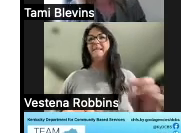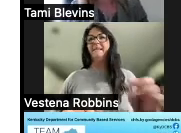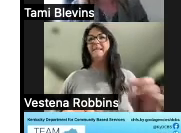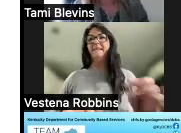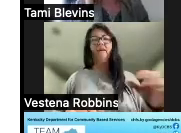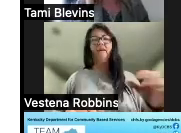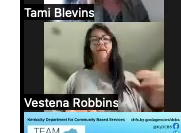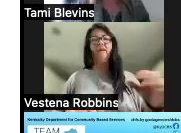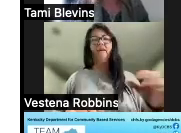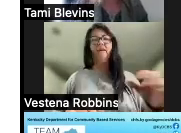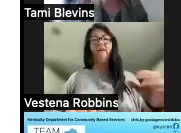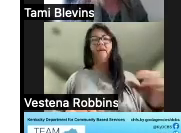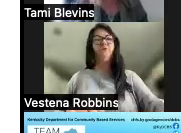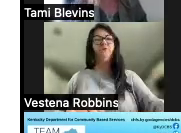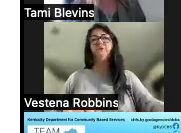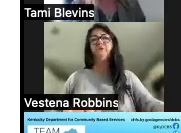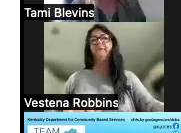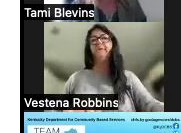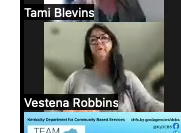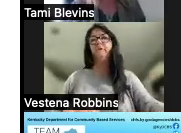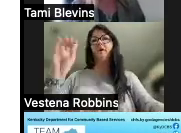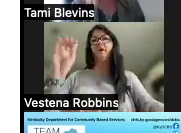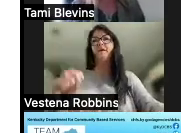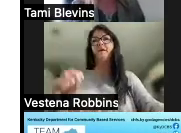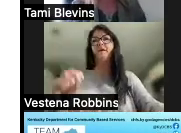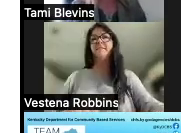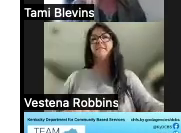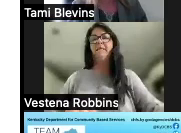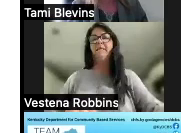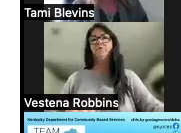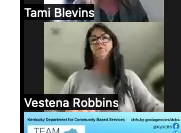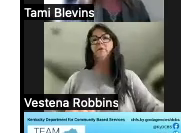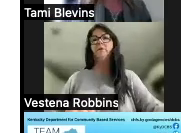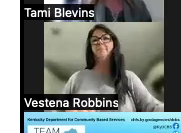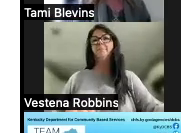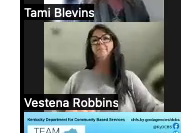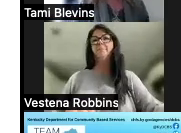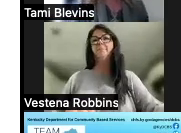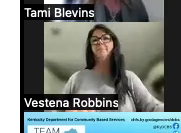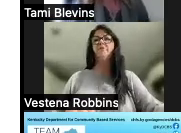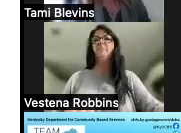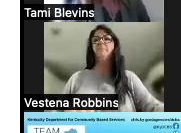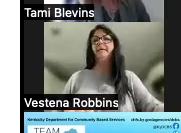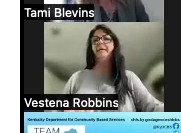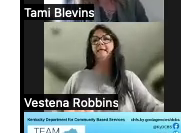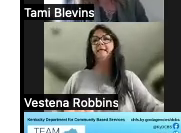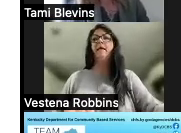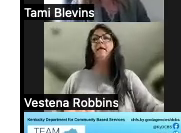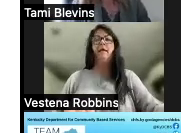was a wonderful overview of, all the policy pieces. You've heard about governance, you've heard about